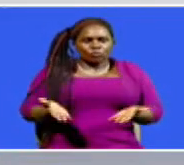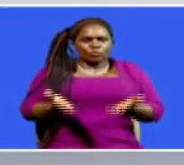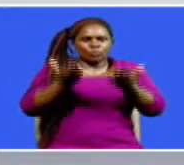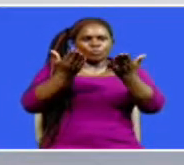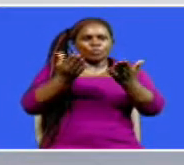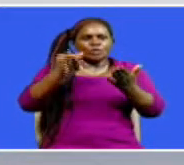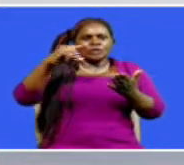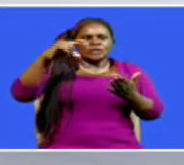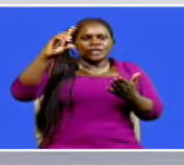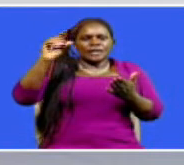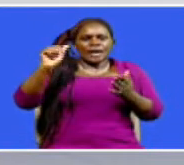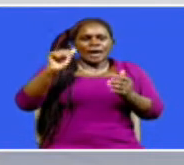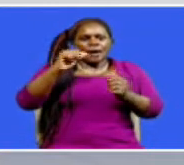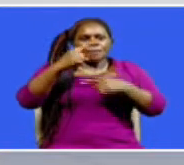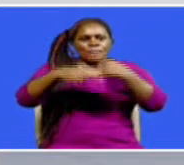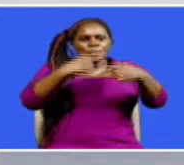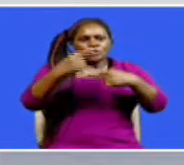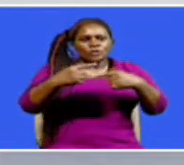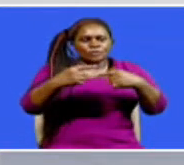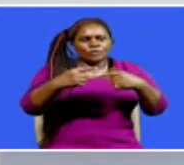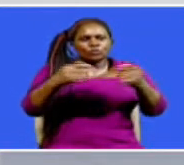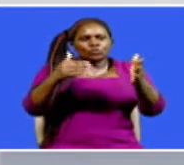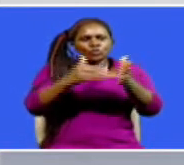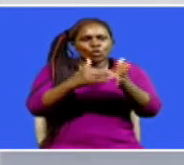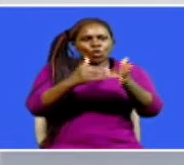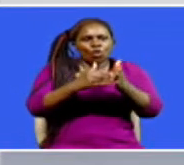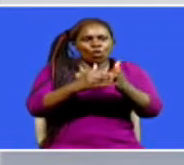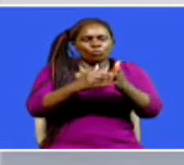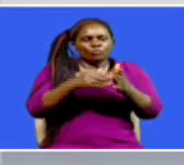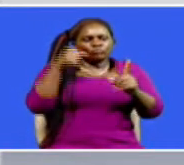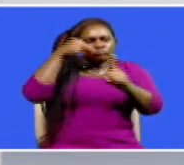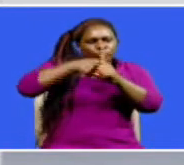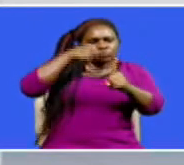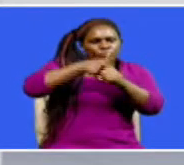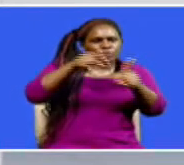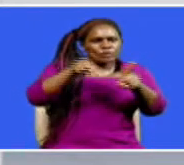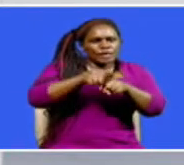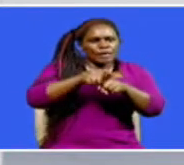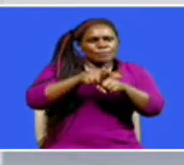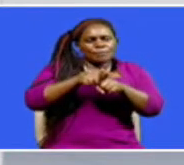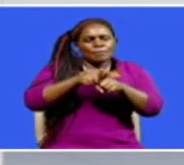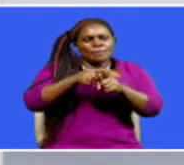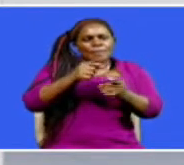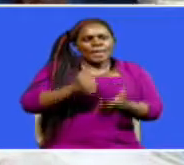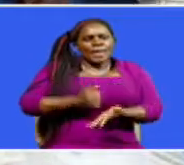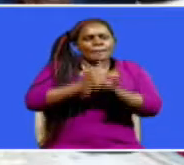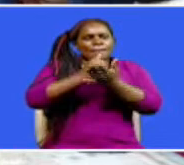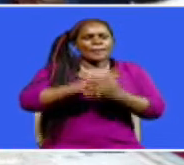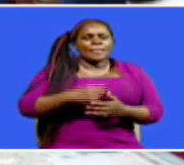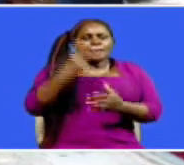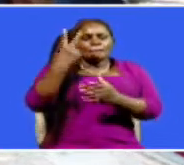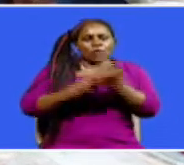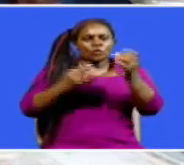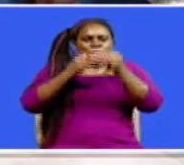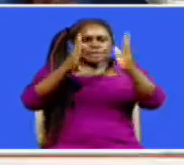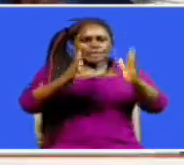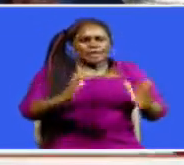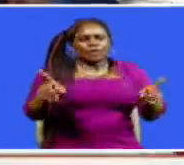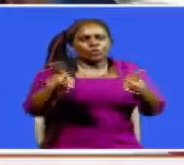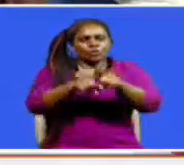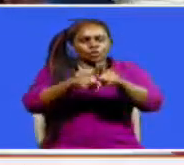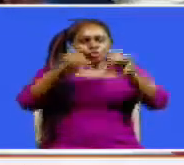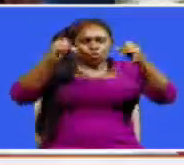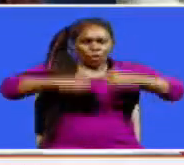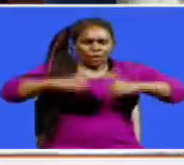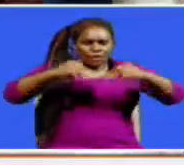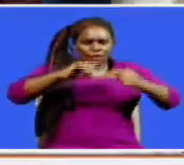the Jeddah process towards the cessation of hostilities and humanitarian assistance. The two leaders also